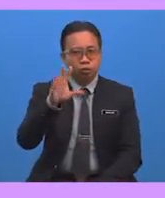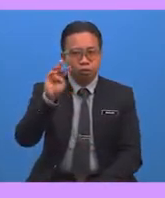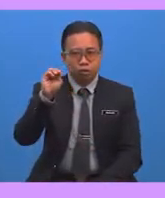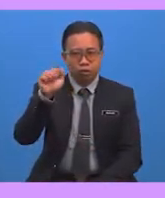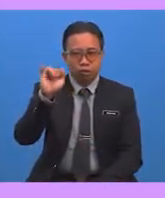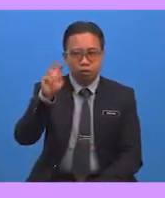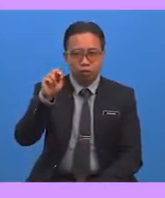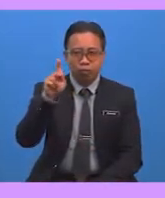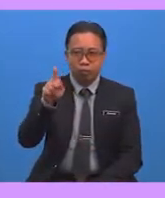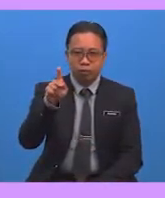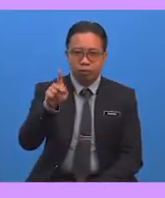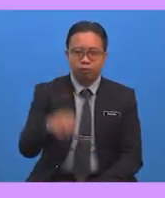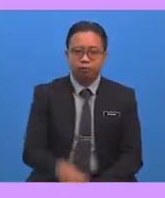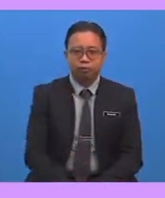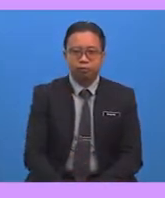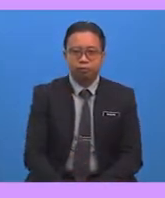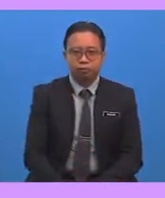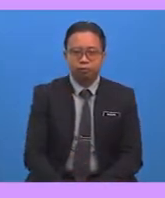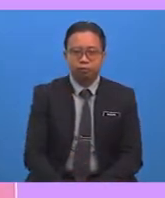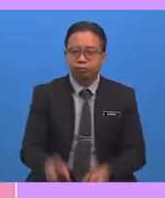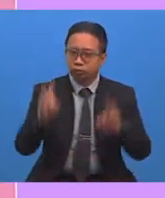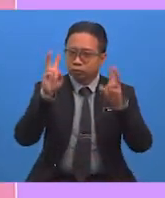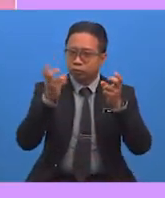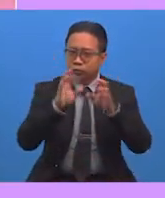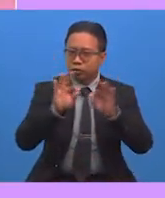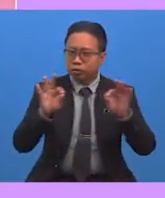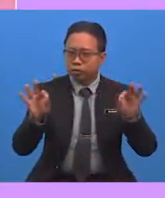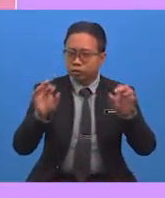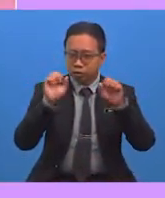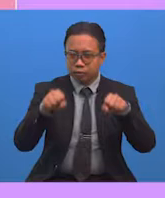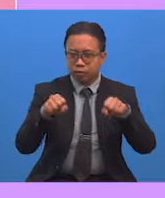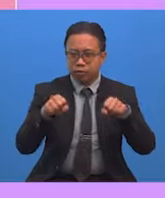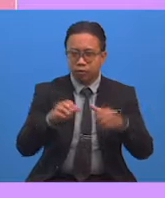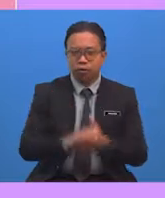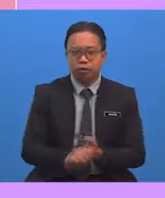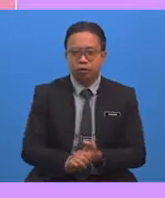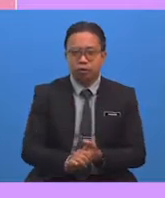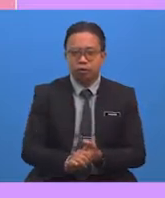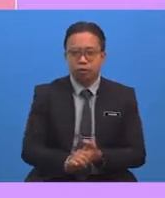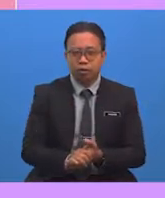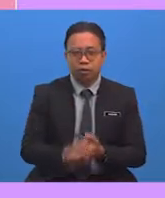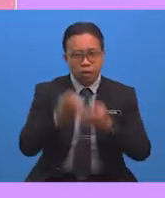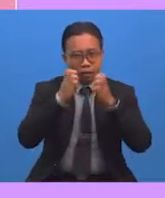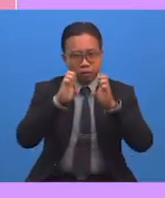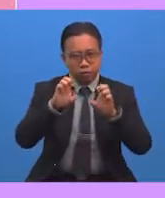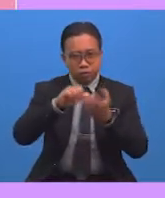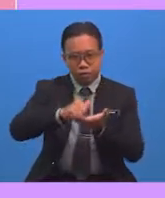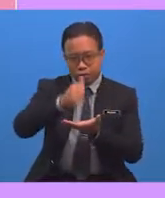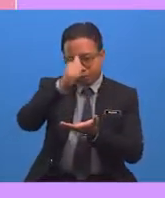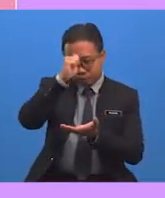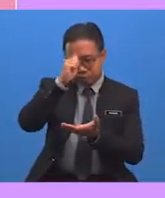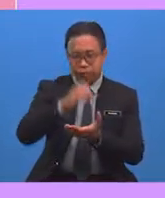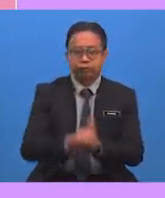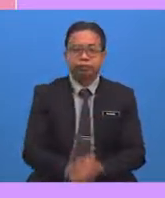point one in your topic sentence, you can say excel academically, but if you